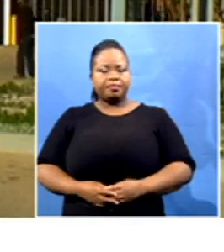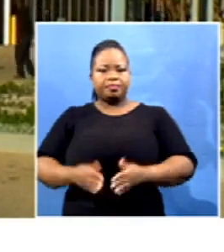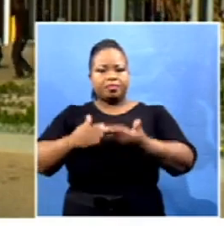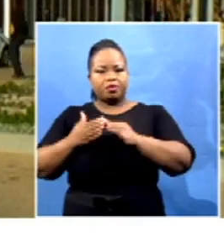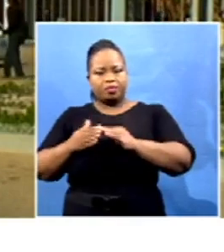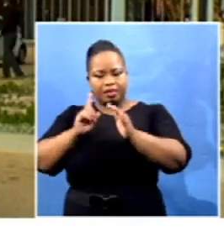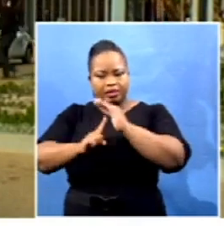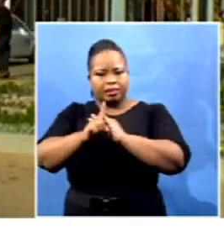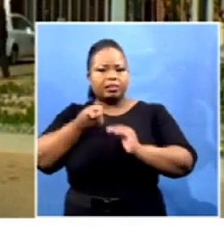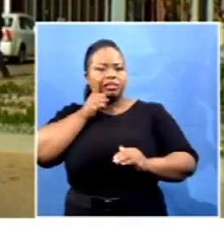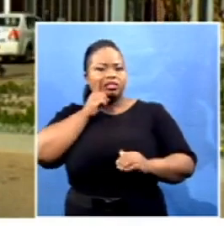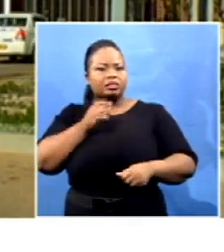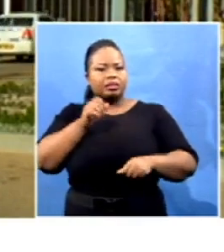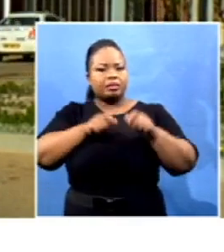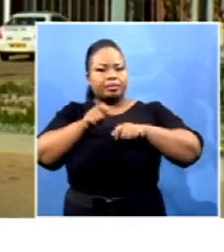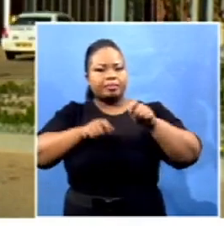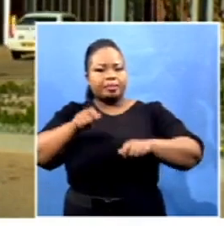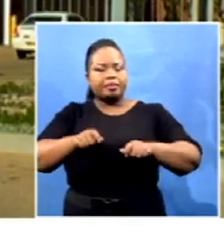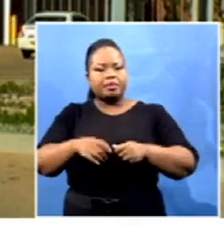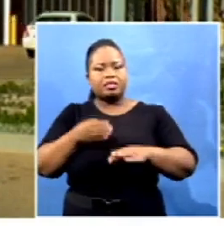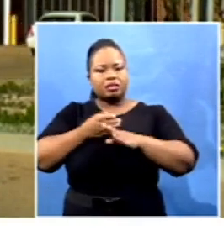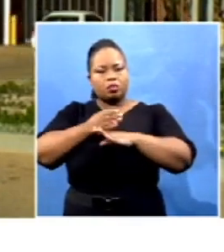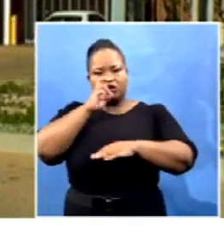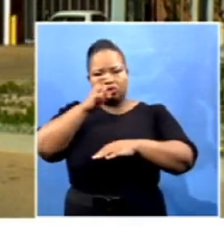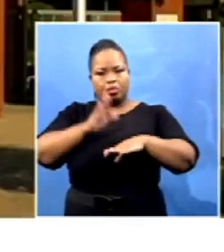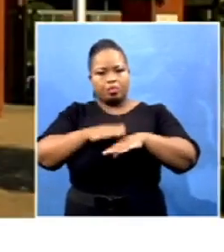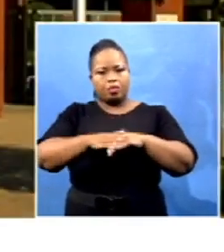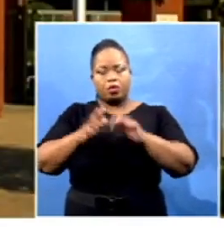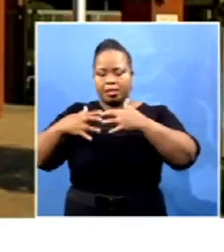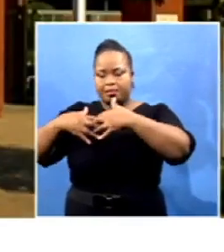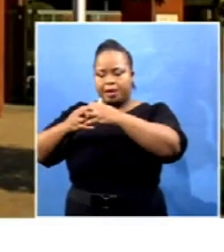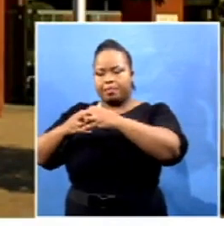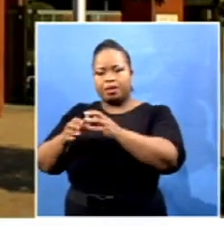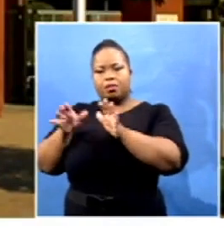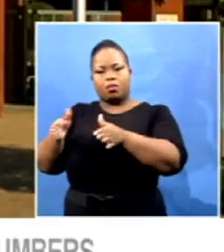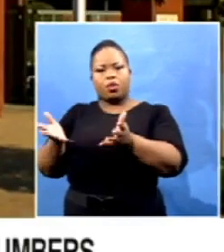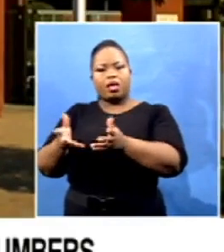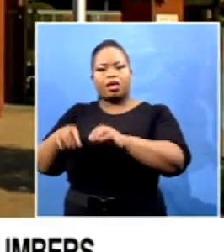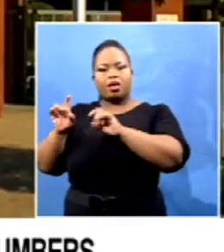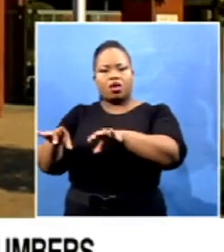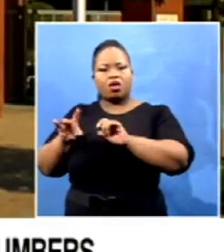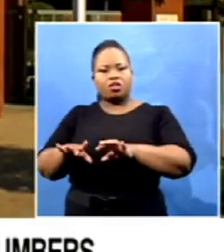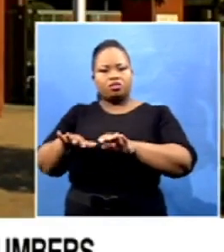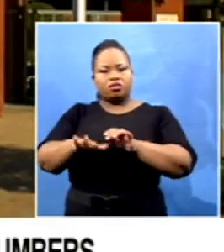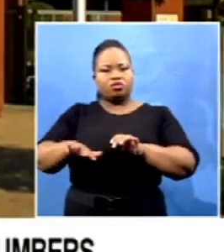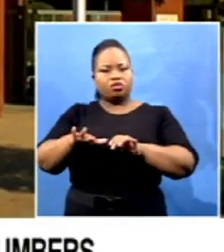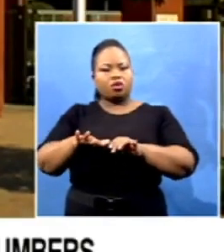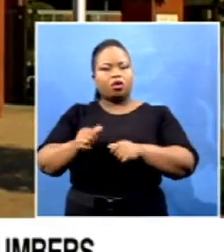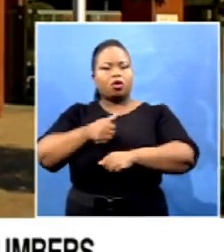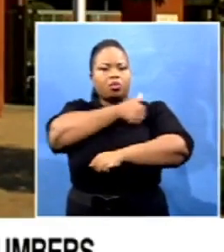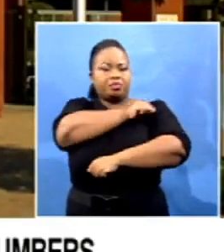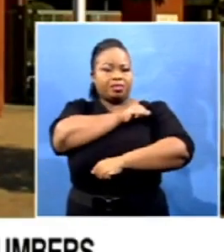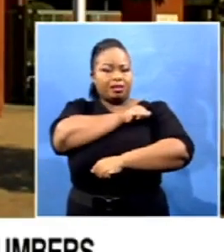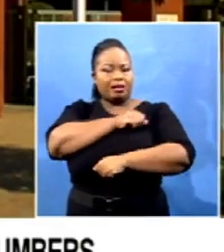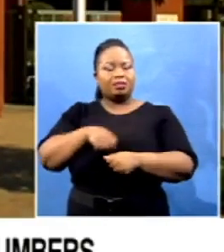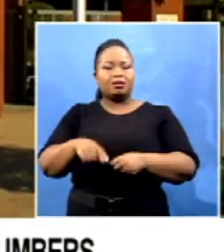and testing is being intensified. A new facility has been set up at the Khayelitsha Hospital. This is one of